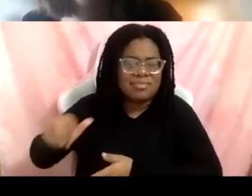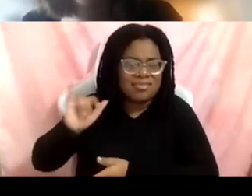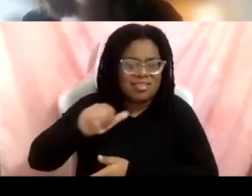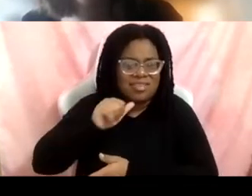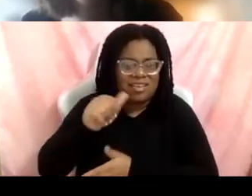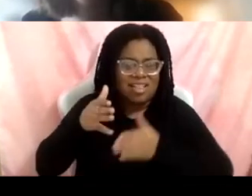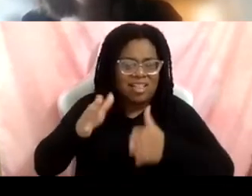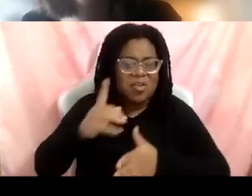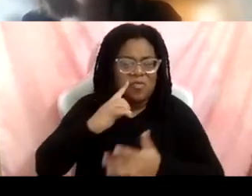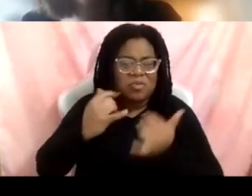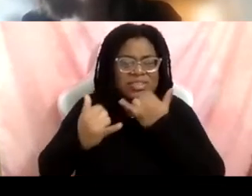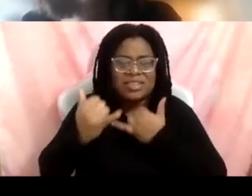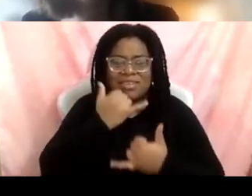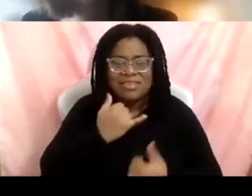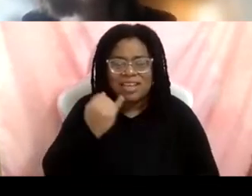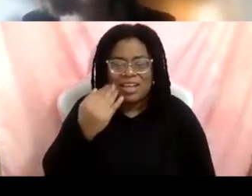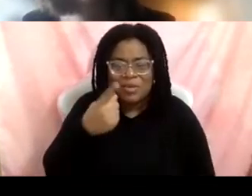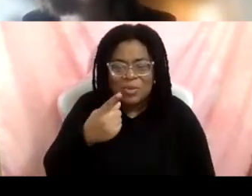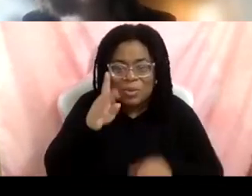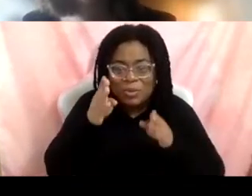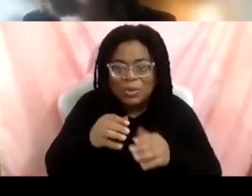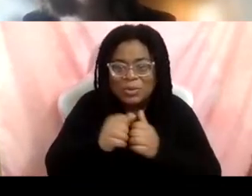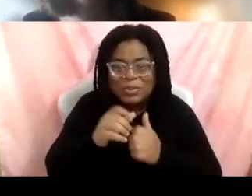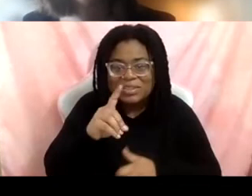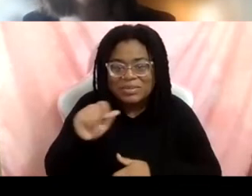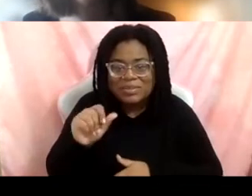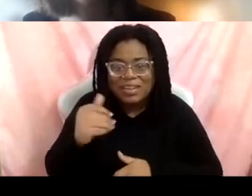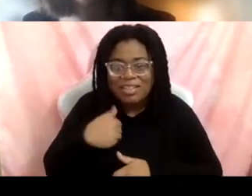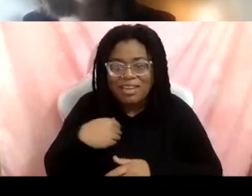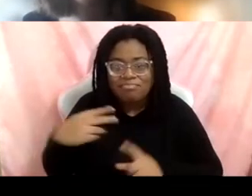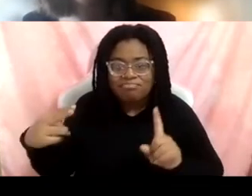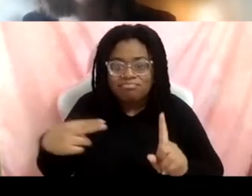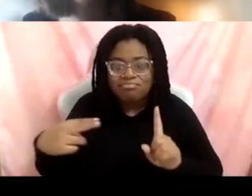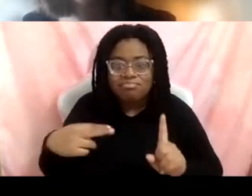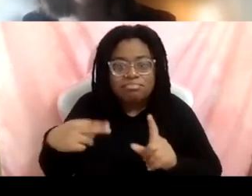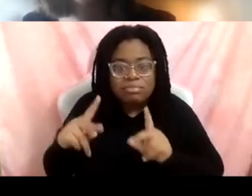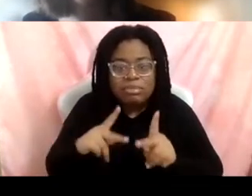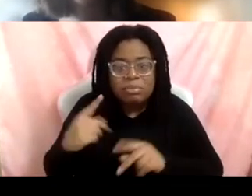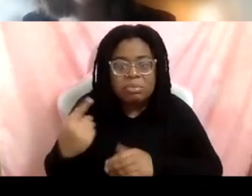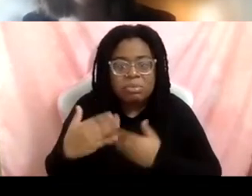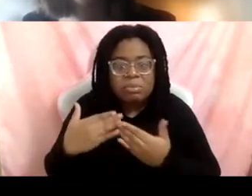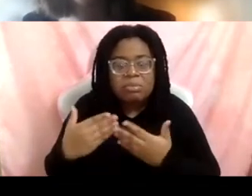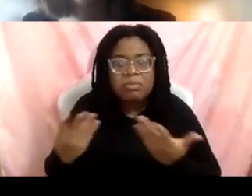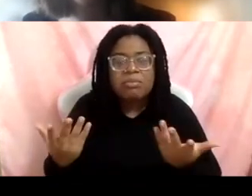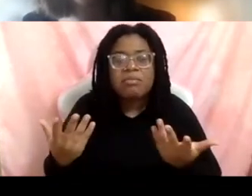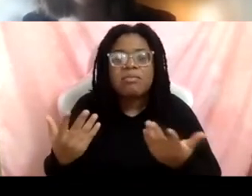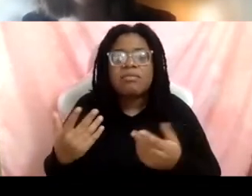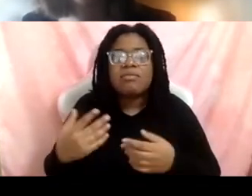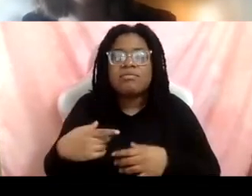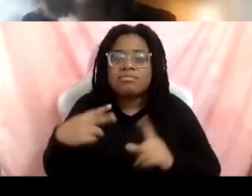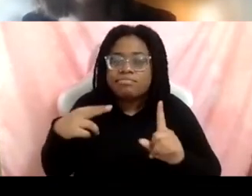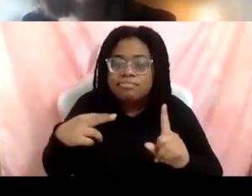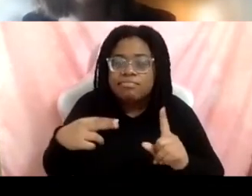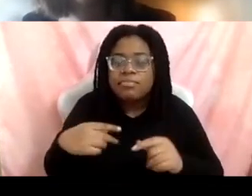make mistakes. And especially if you're a person with a disability, people have their eye on you anyway, you know, preempting you to make